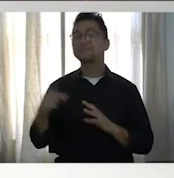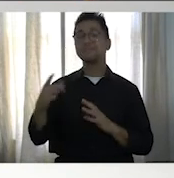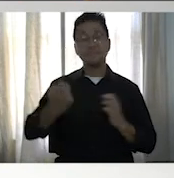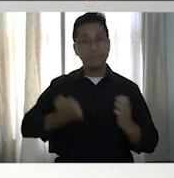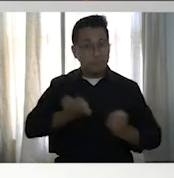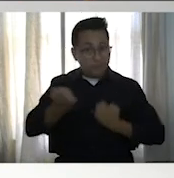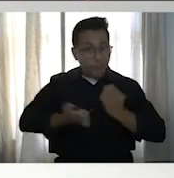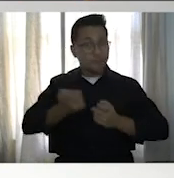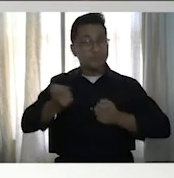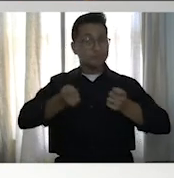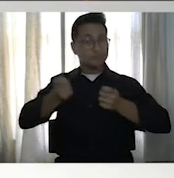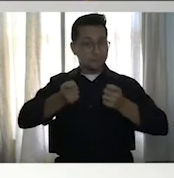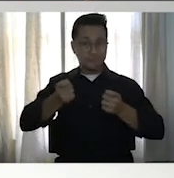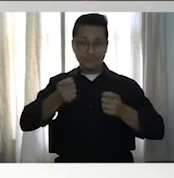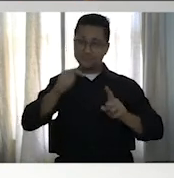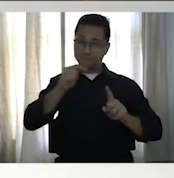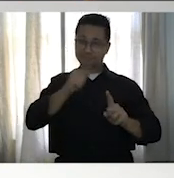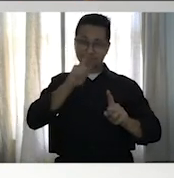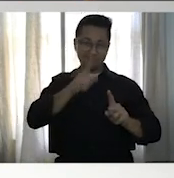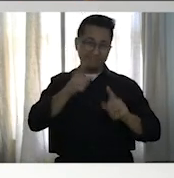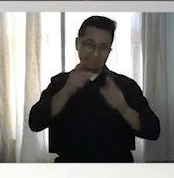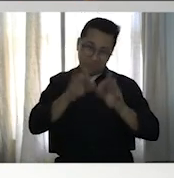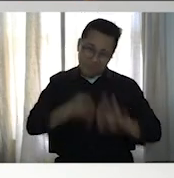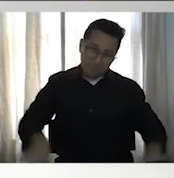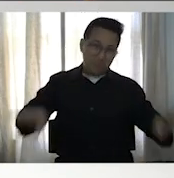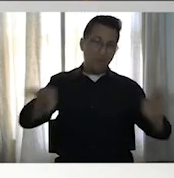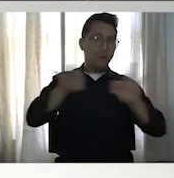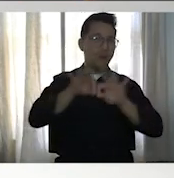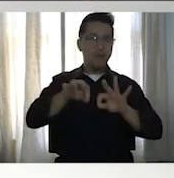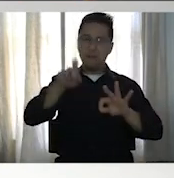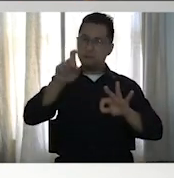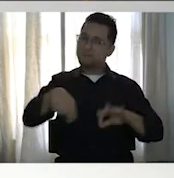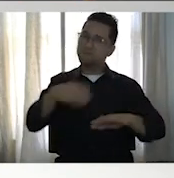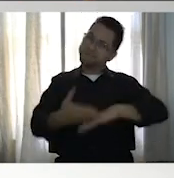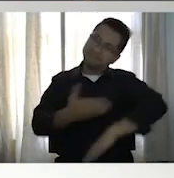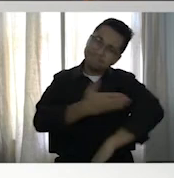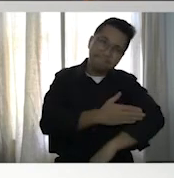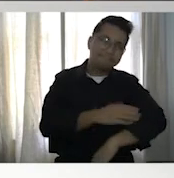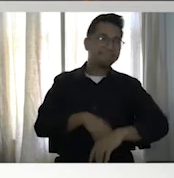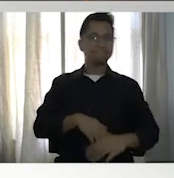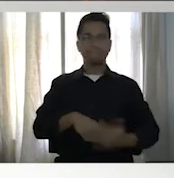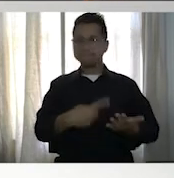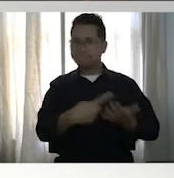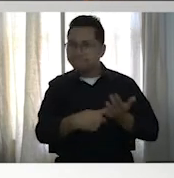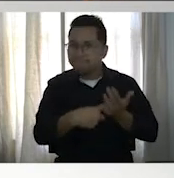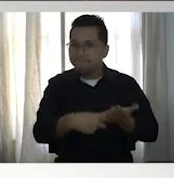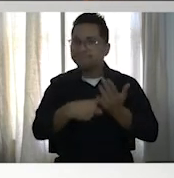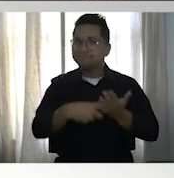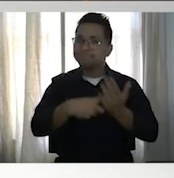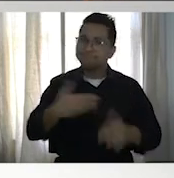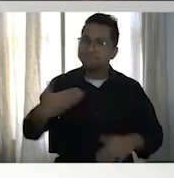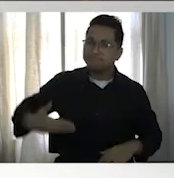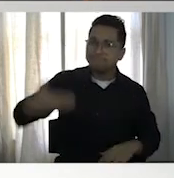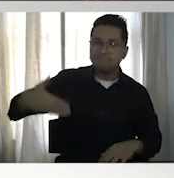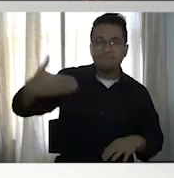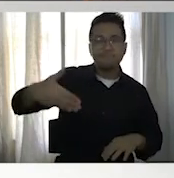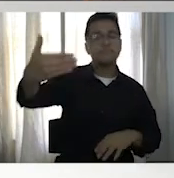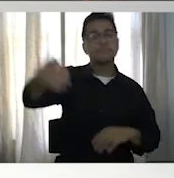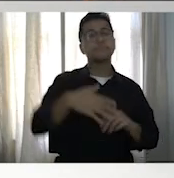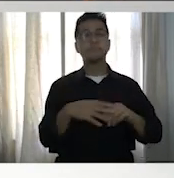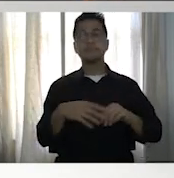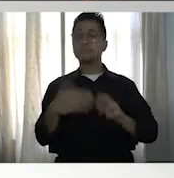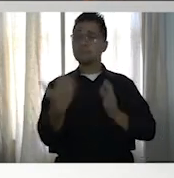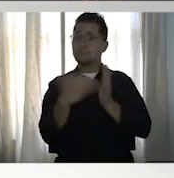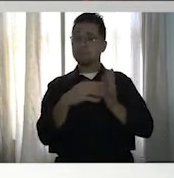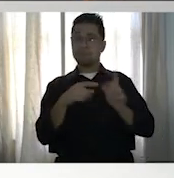emotional regulation, really, really important to work on, talk about frequently. And again, this is